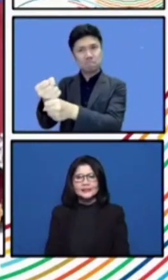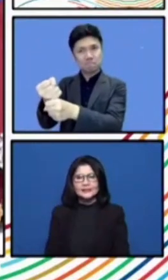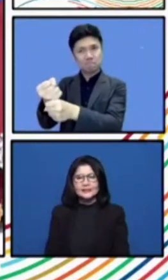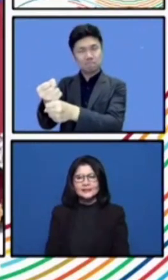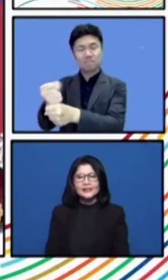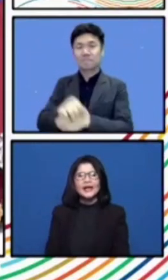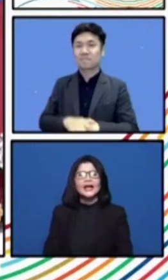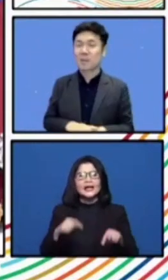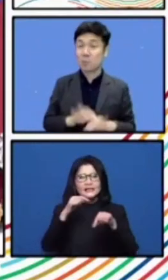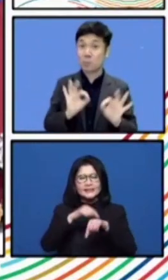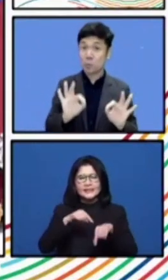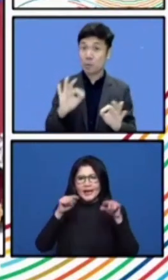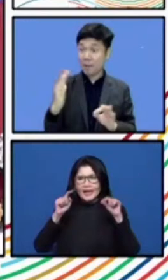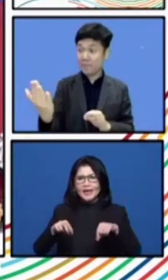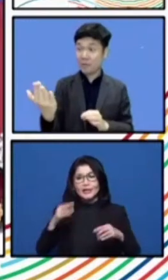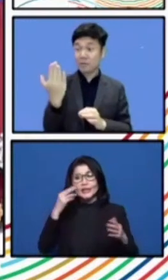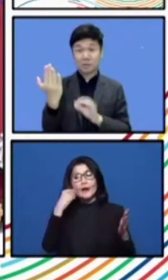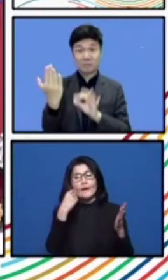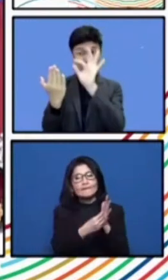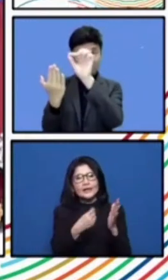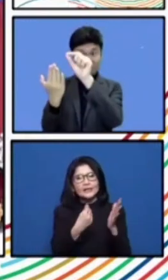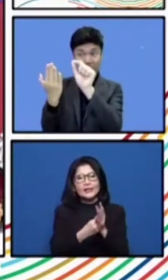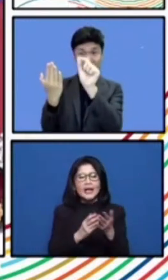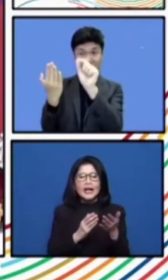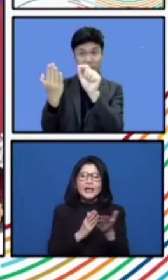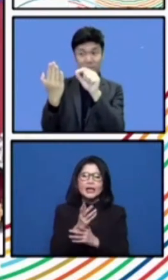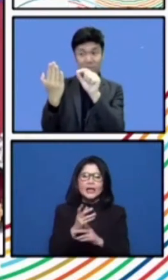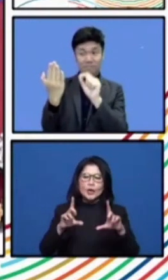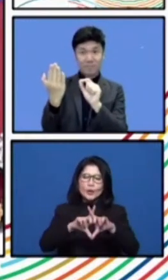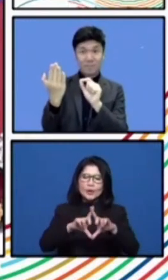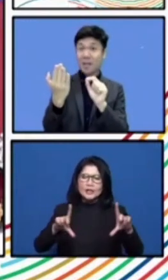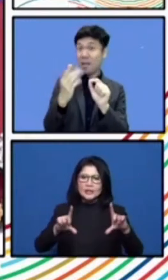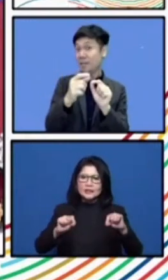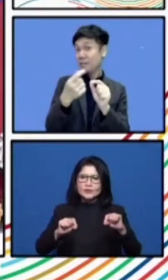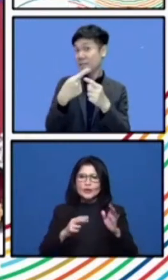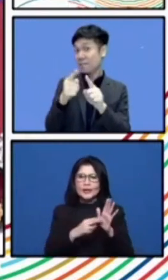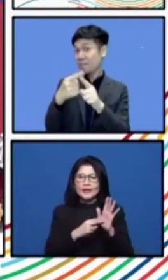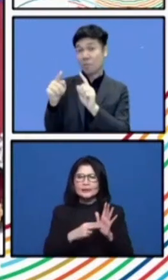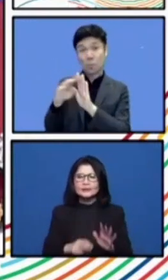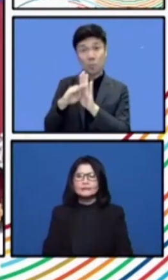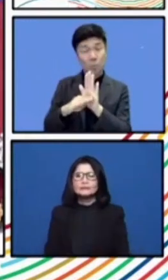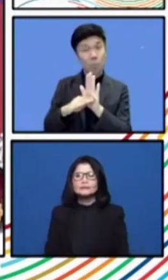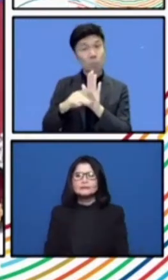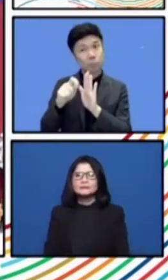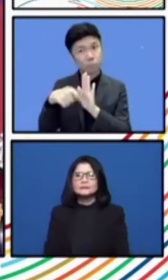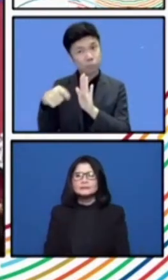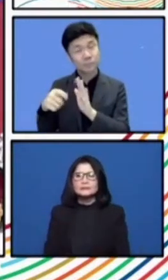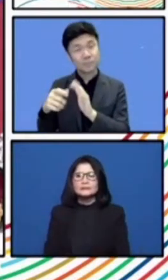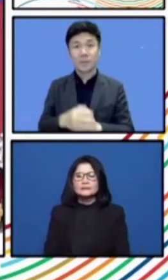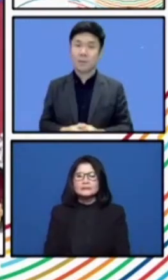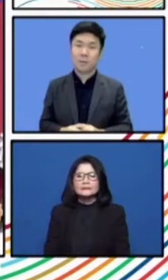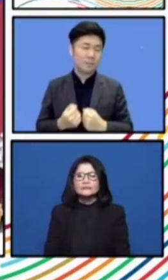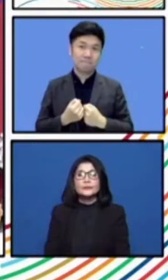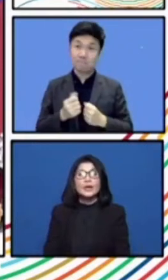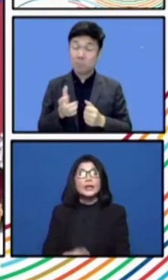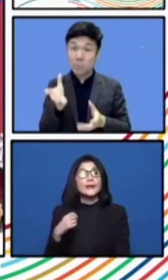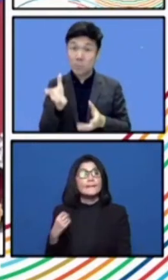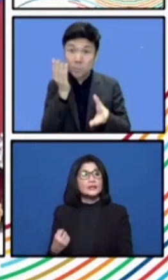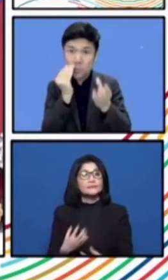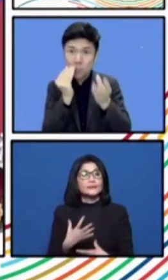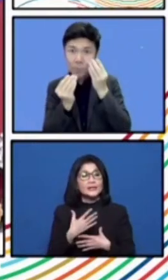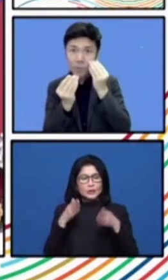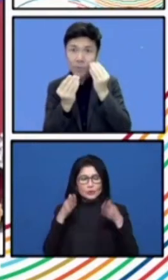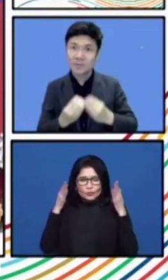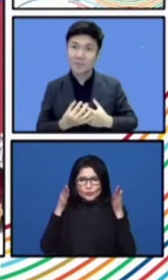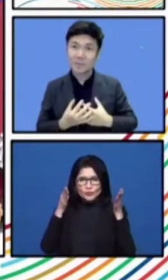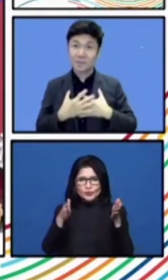scorecards and other initiatives so this is very um inspiring for us especially for me coming from the assistant secretary